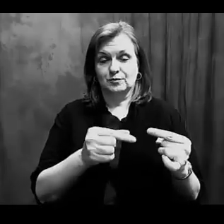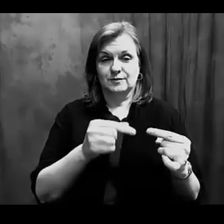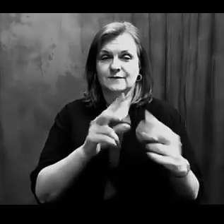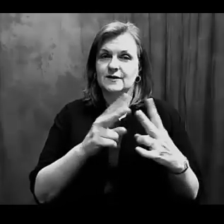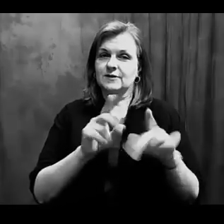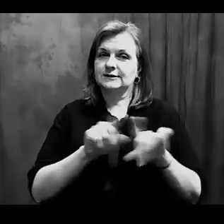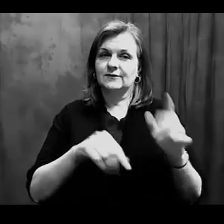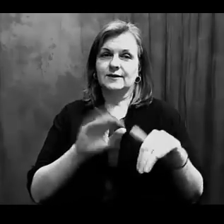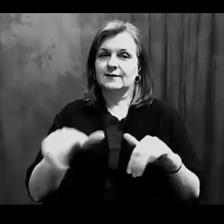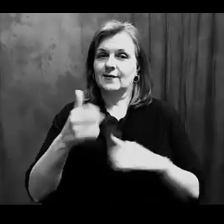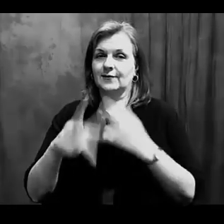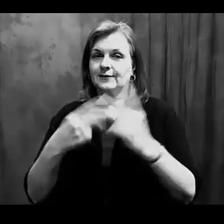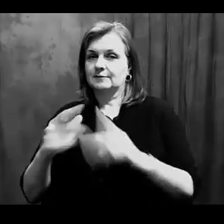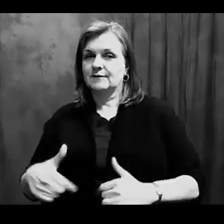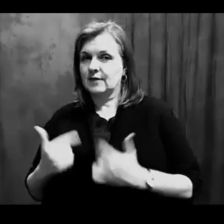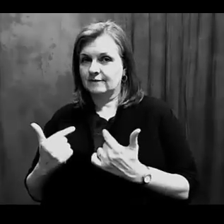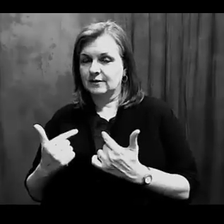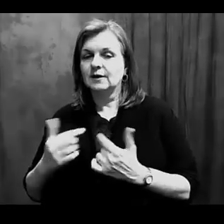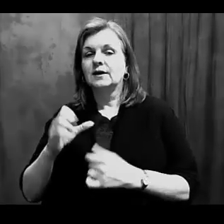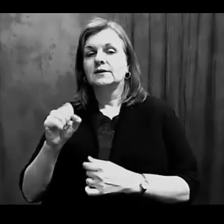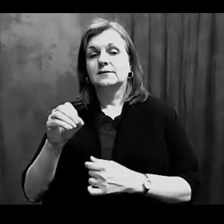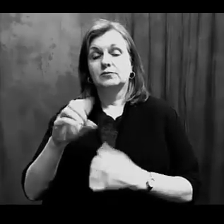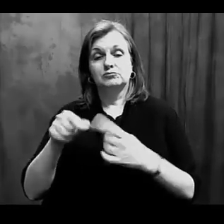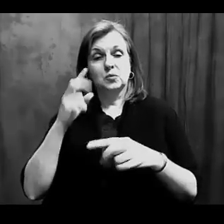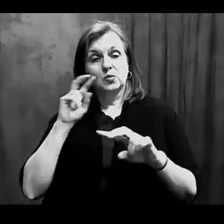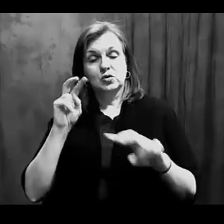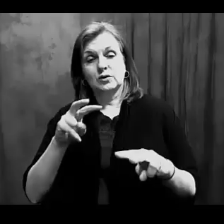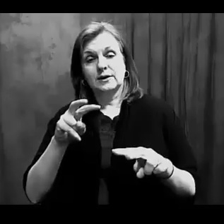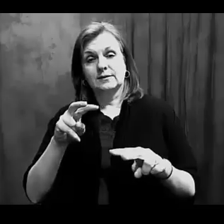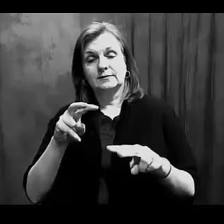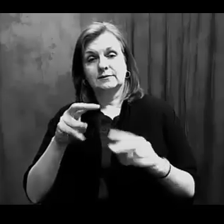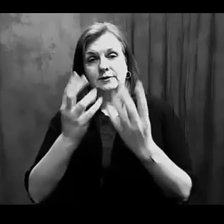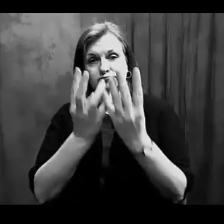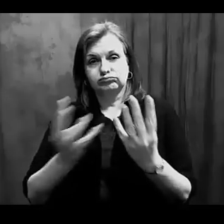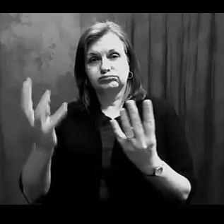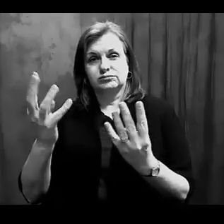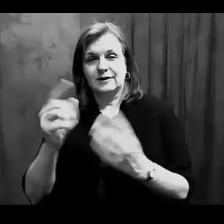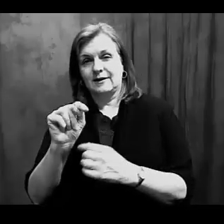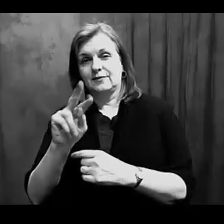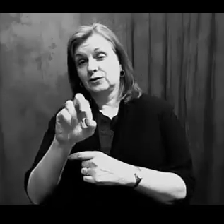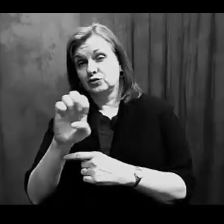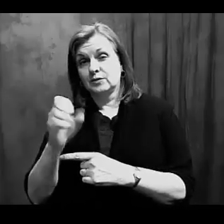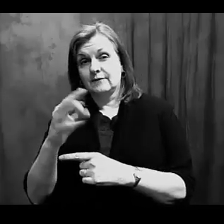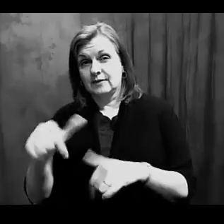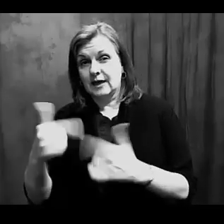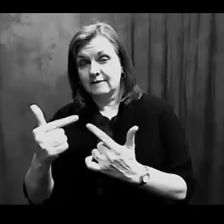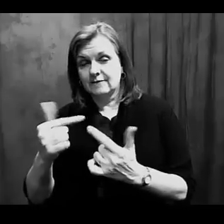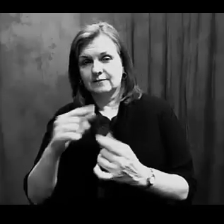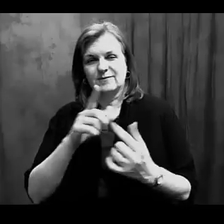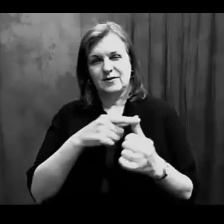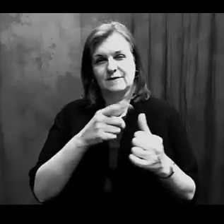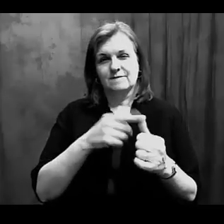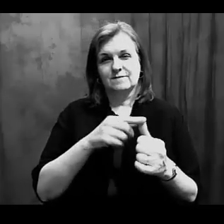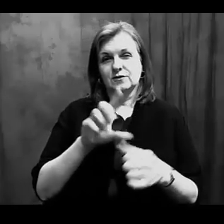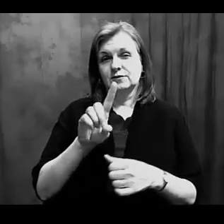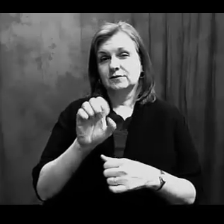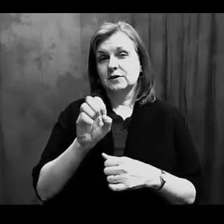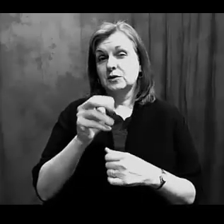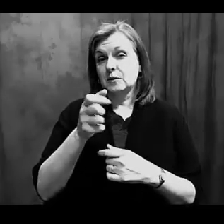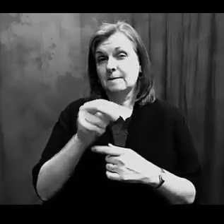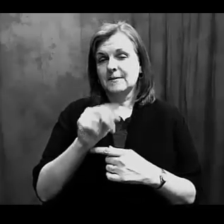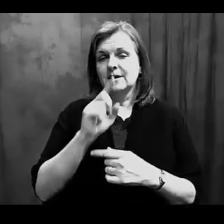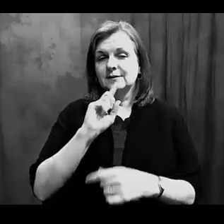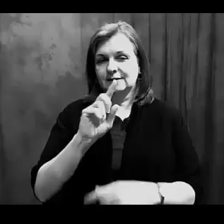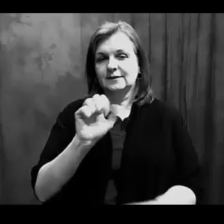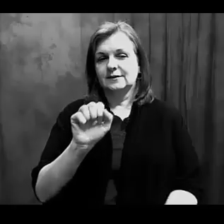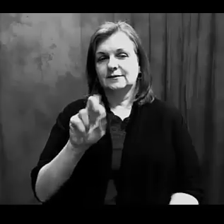And we have said that they are extremely divergent from other life forms. So when we looked